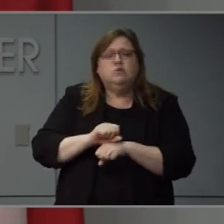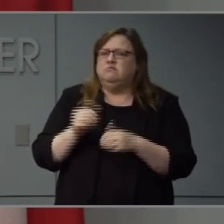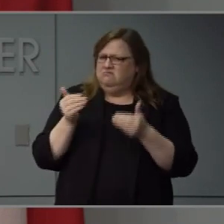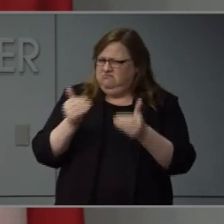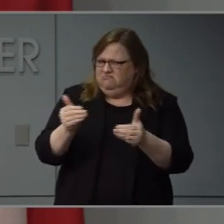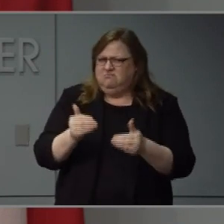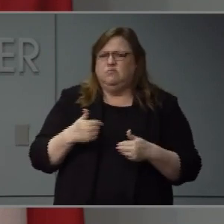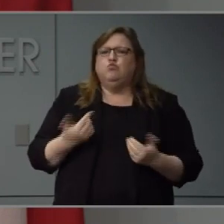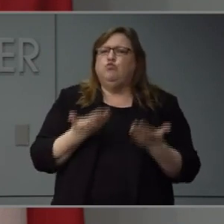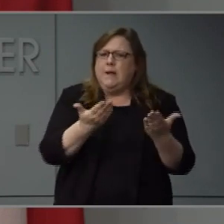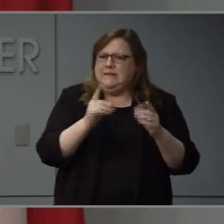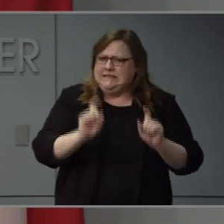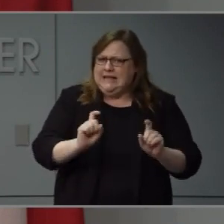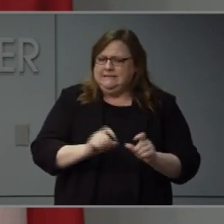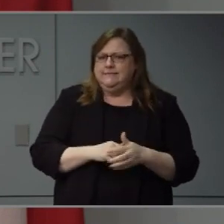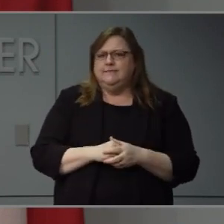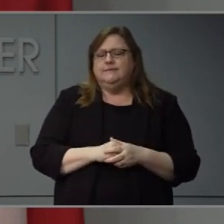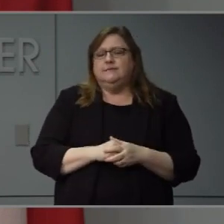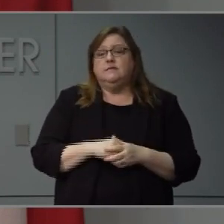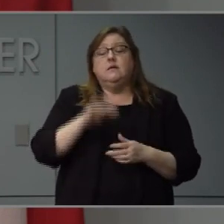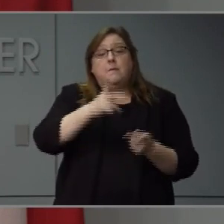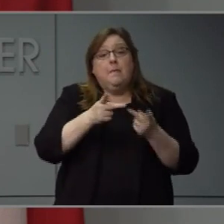on the DHHS website at